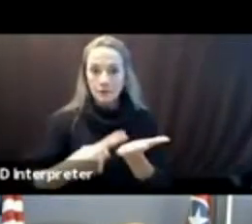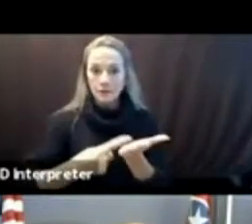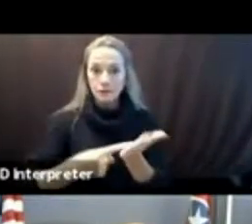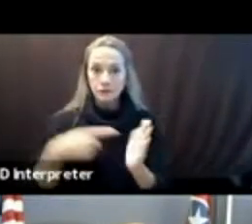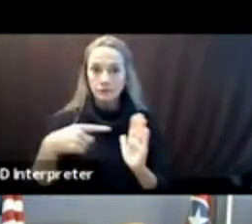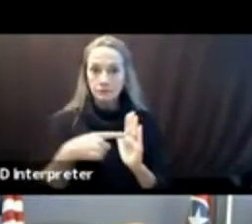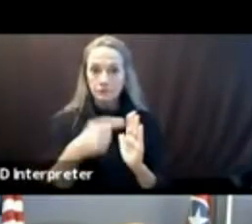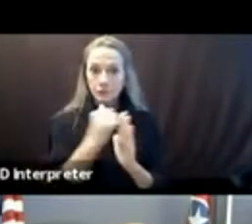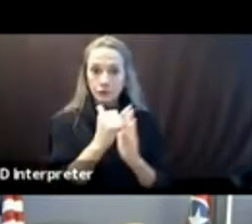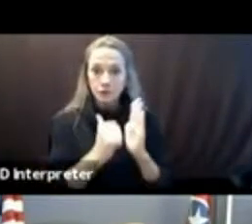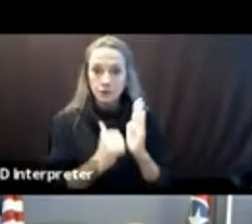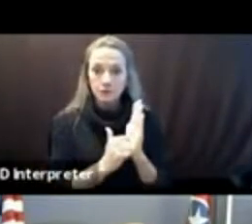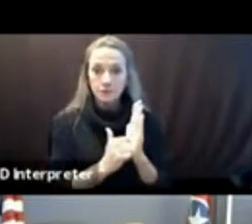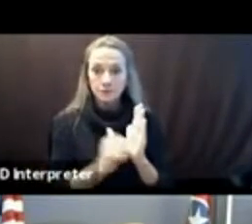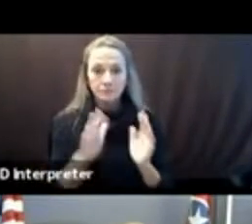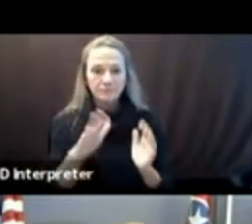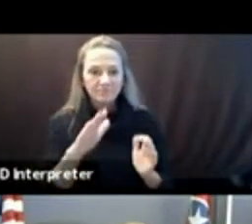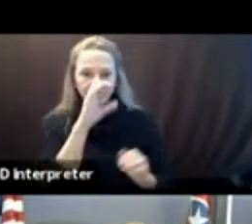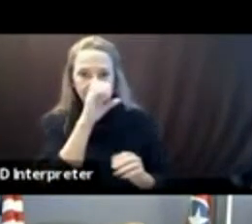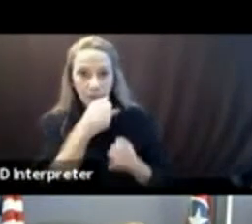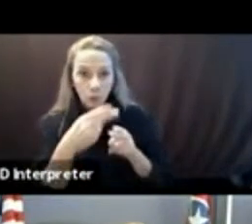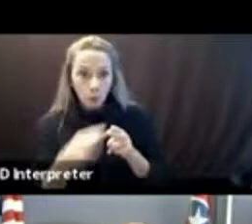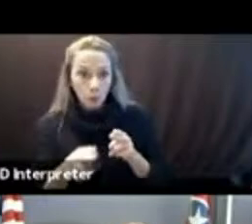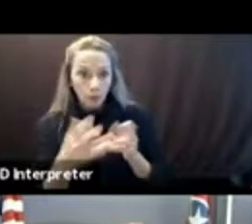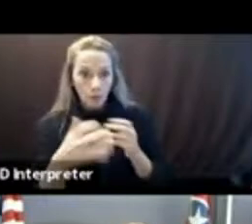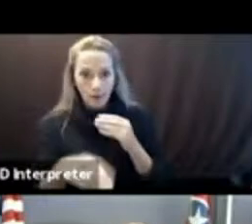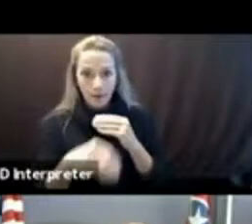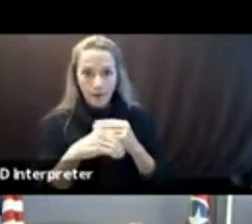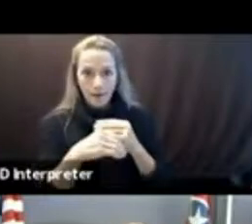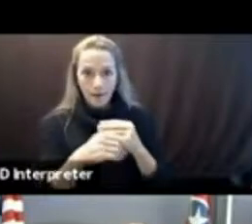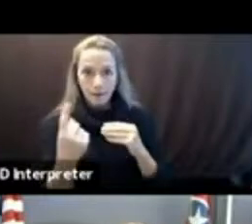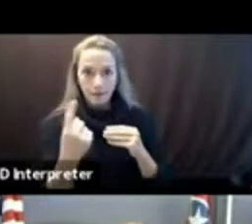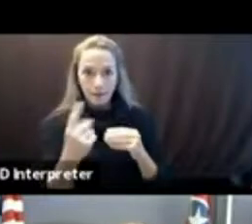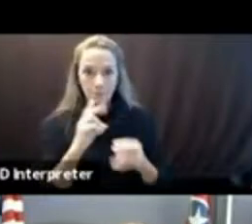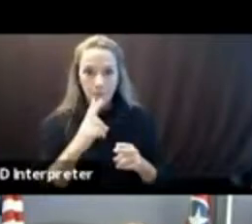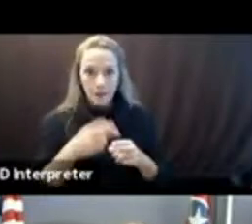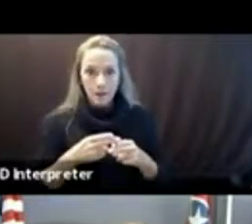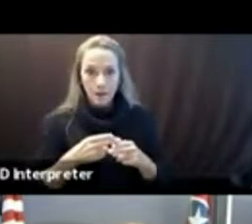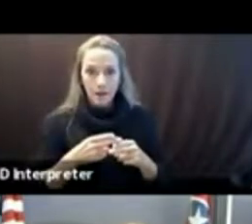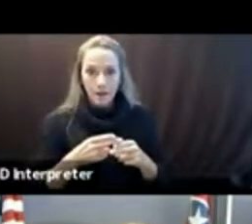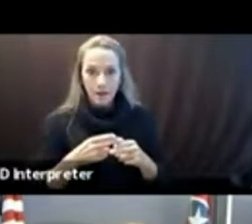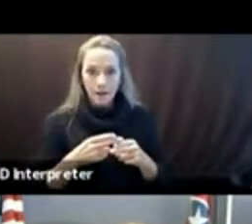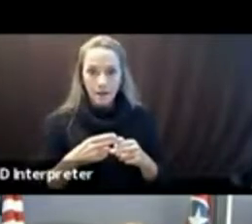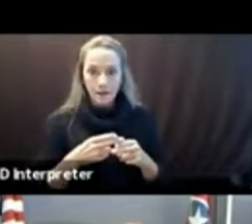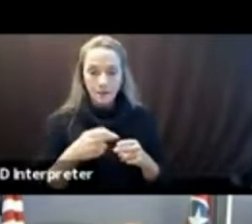agenda? I guess just quickly, did we want to add something on there about